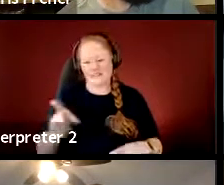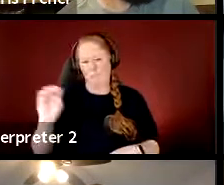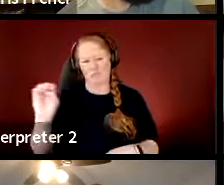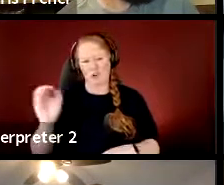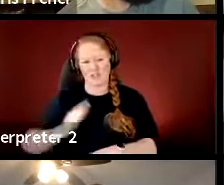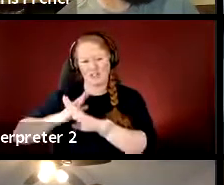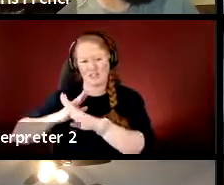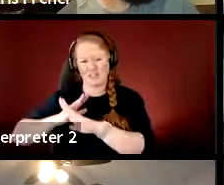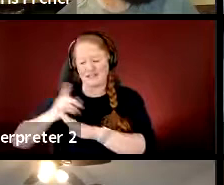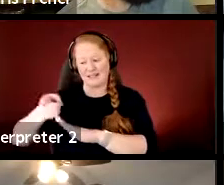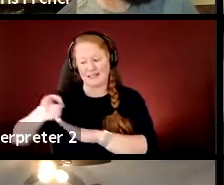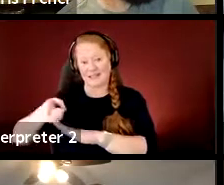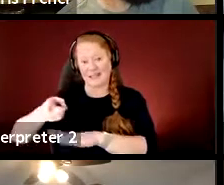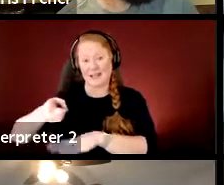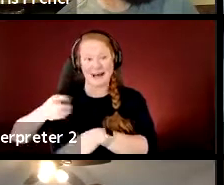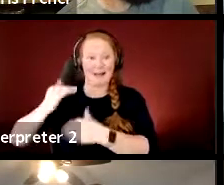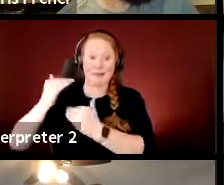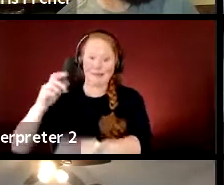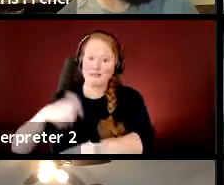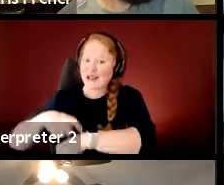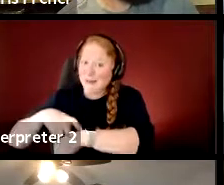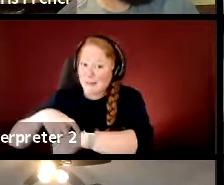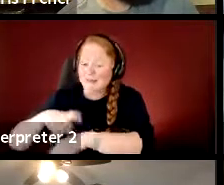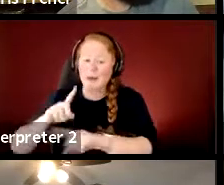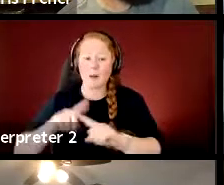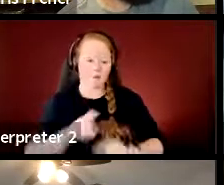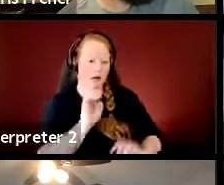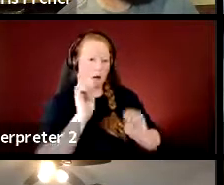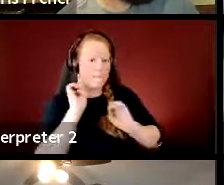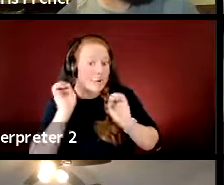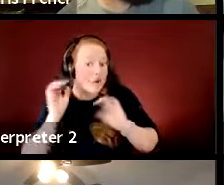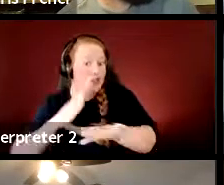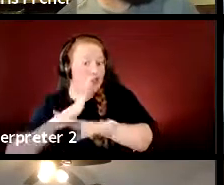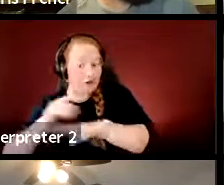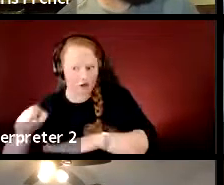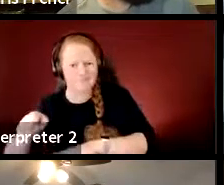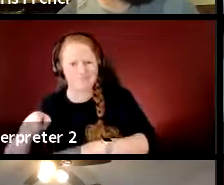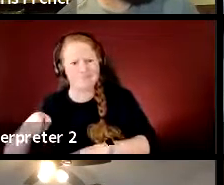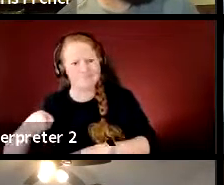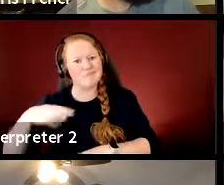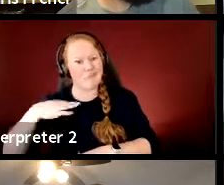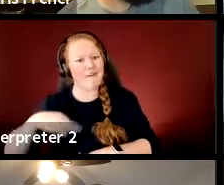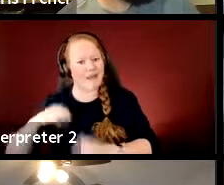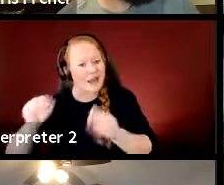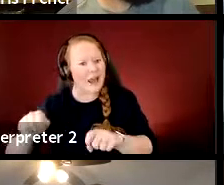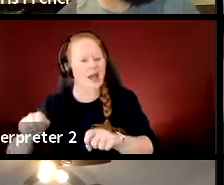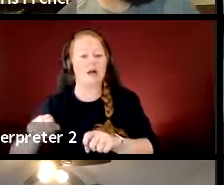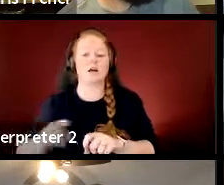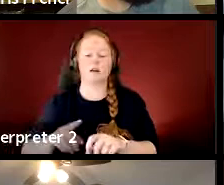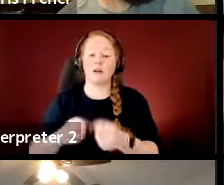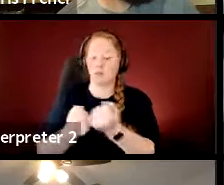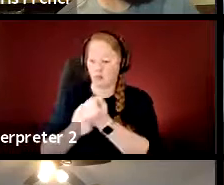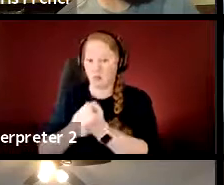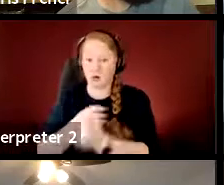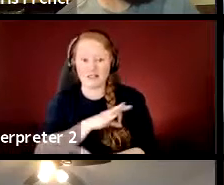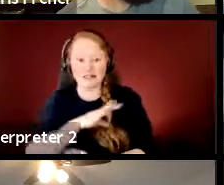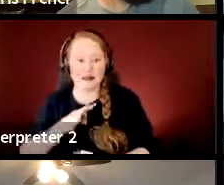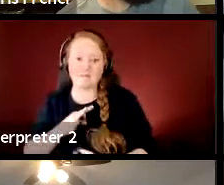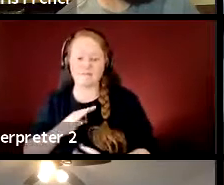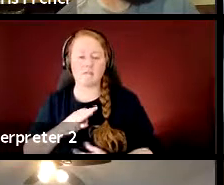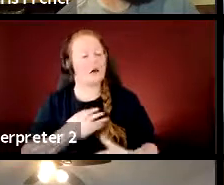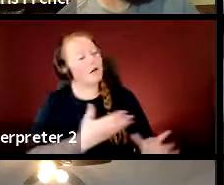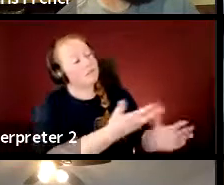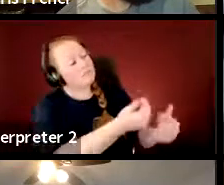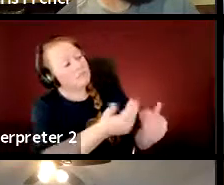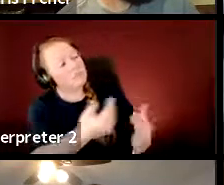often be time limited. But emergency shelters do have their benefits, however. with supportive staffing that brings people inside, provides them with